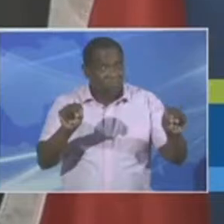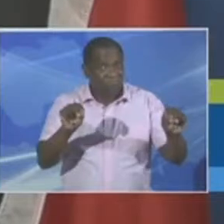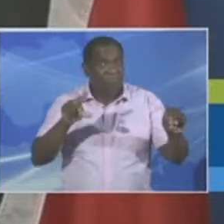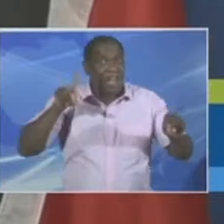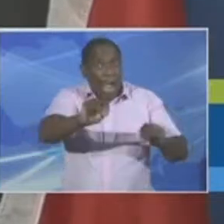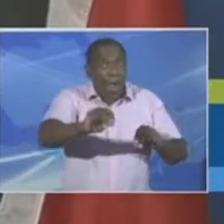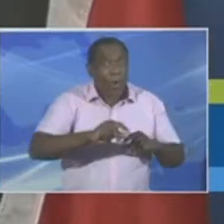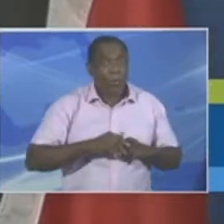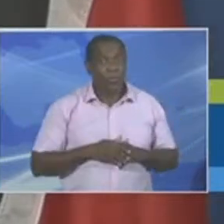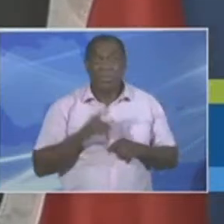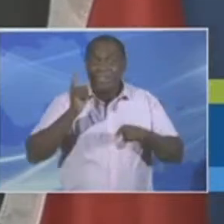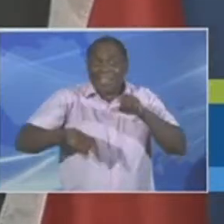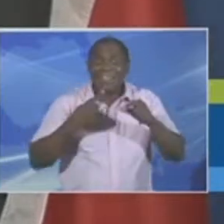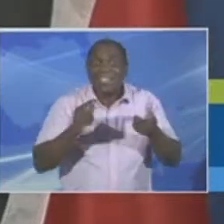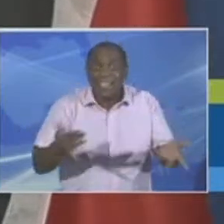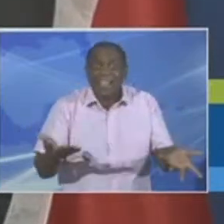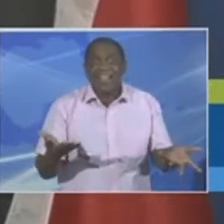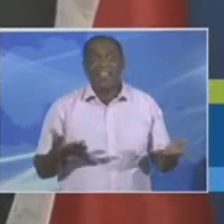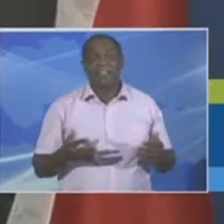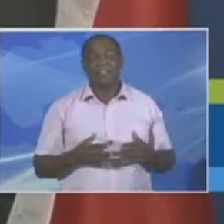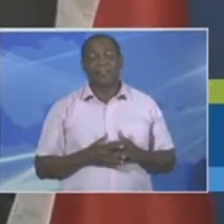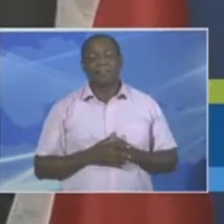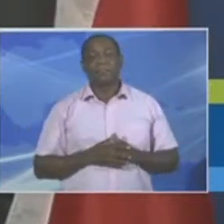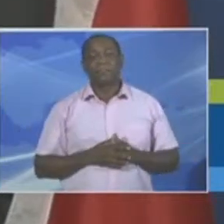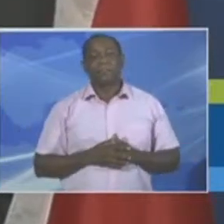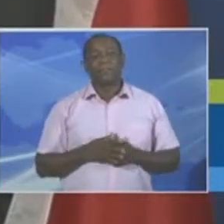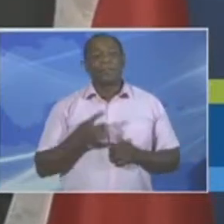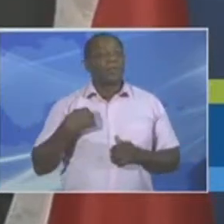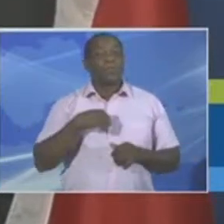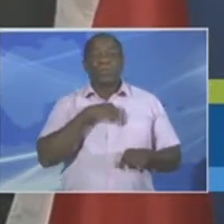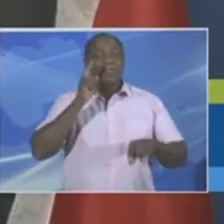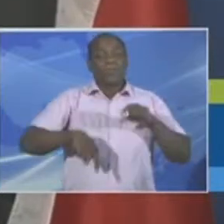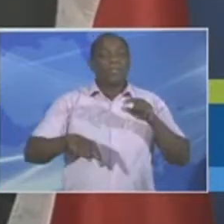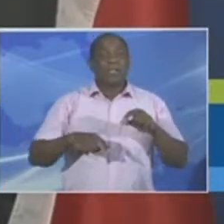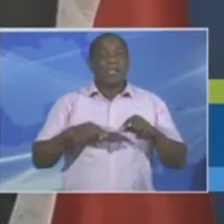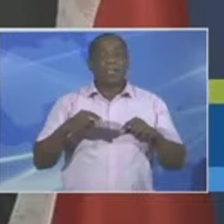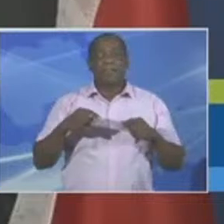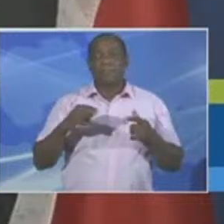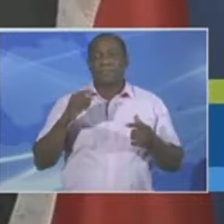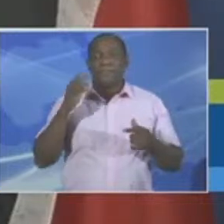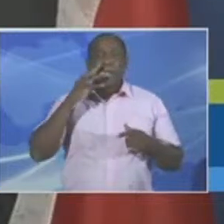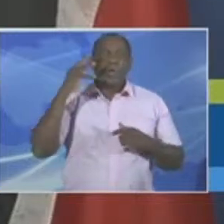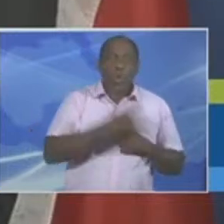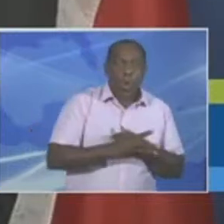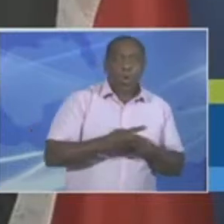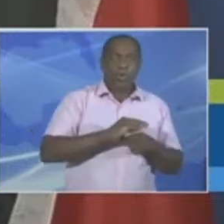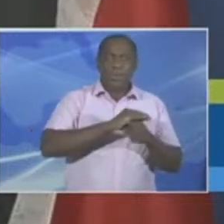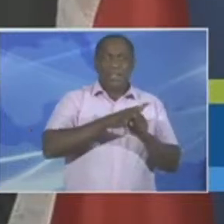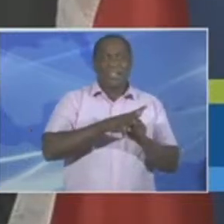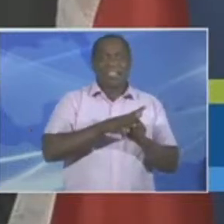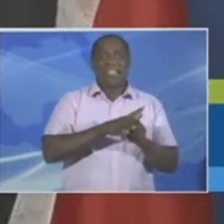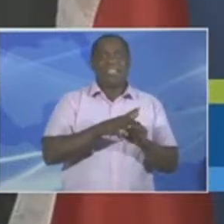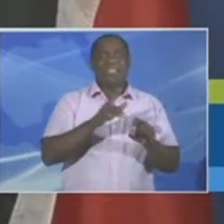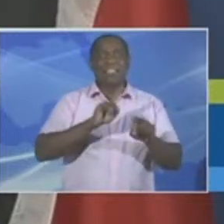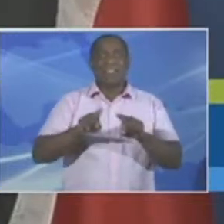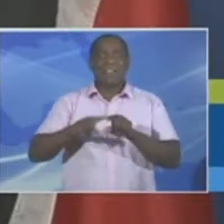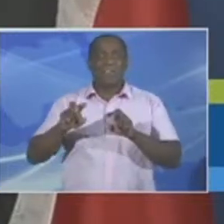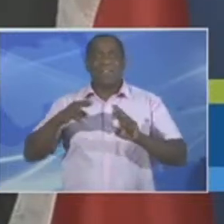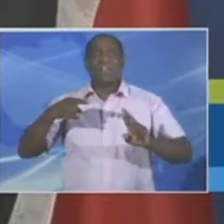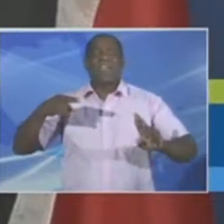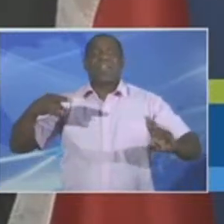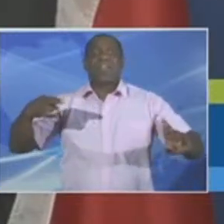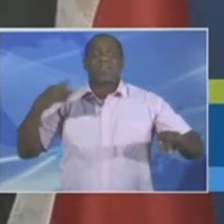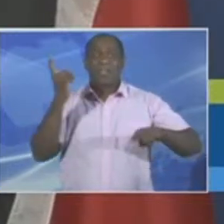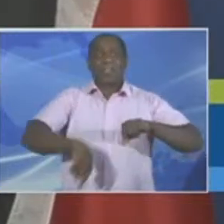ignore COVID-19 and its variants. What can we say? We can say that there were times in the